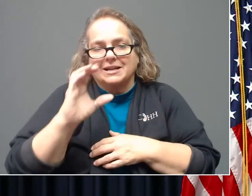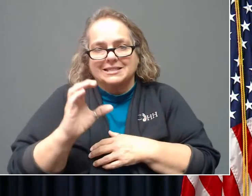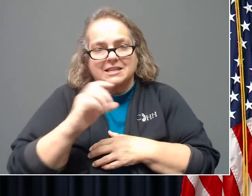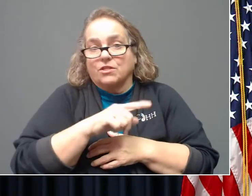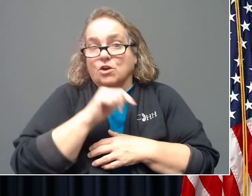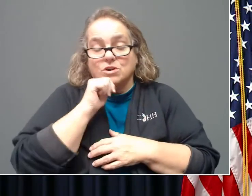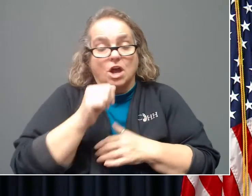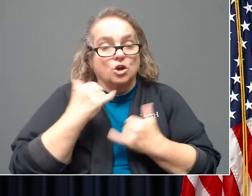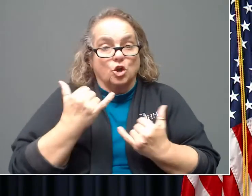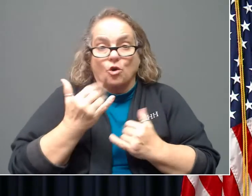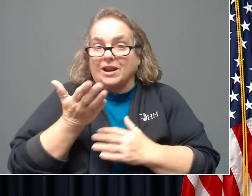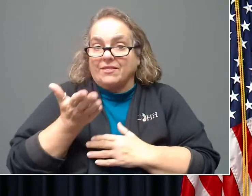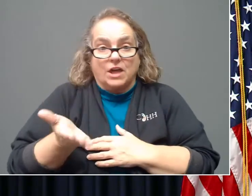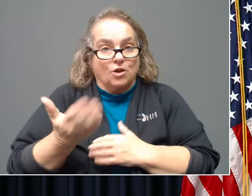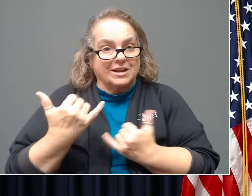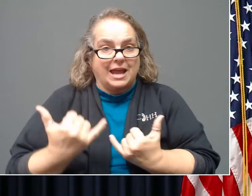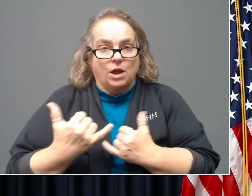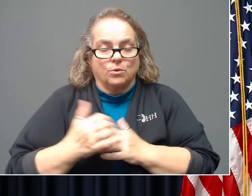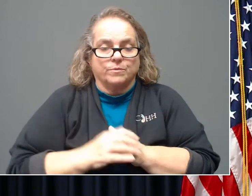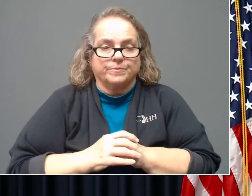there now.